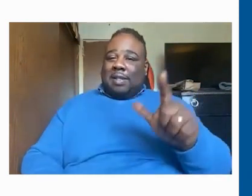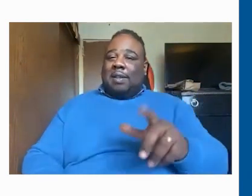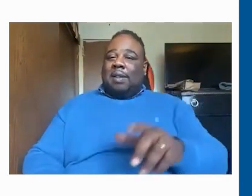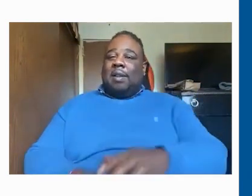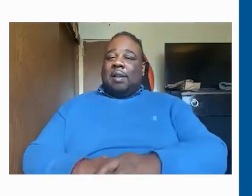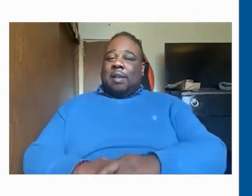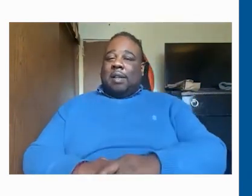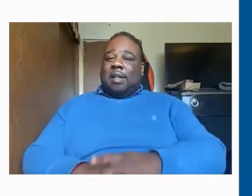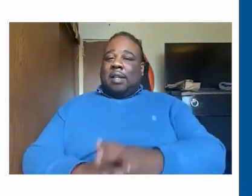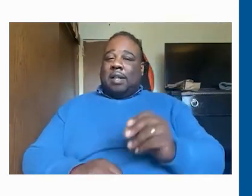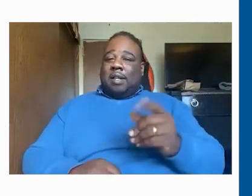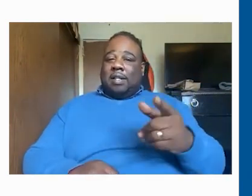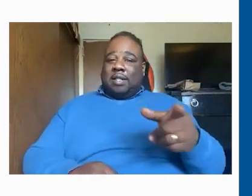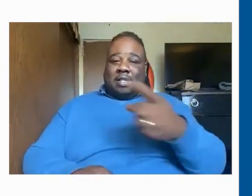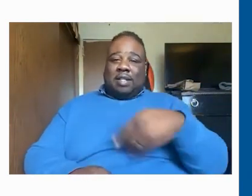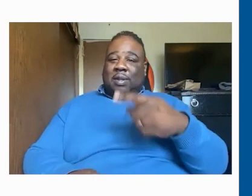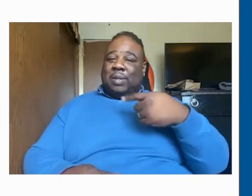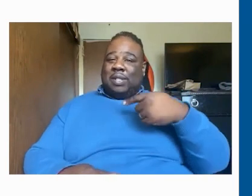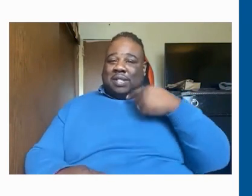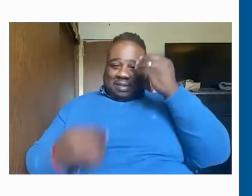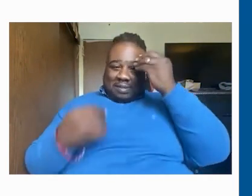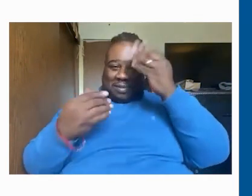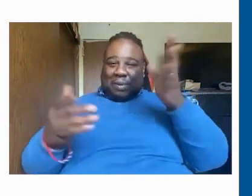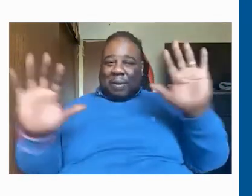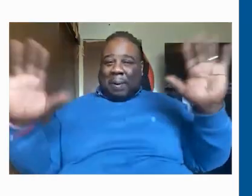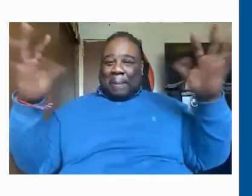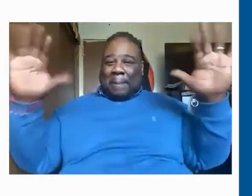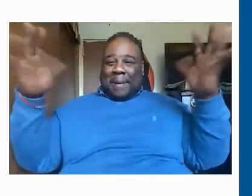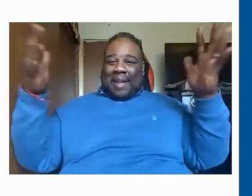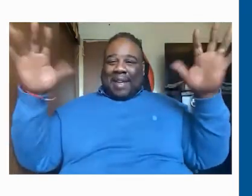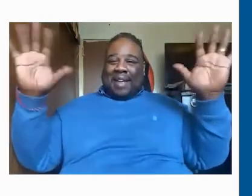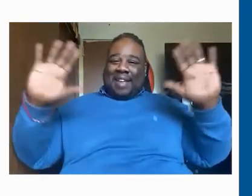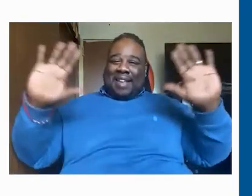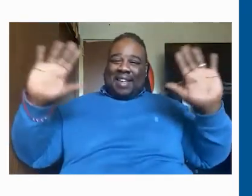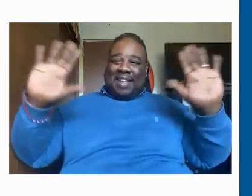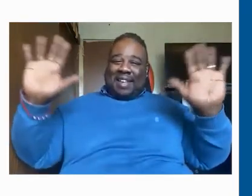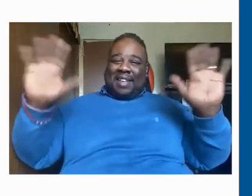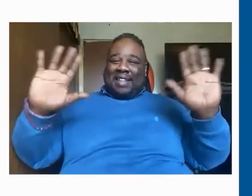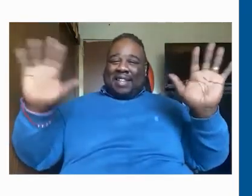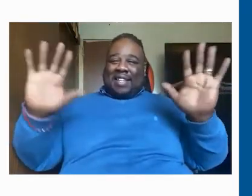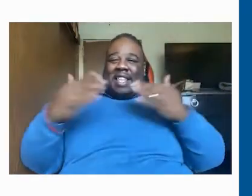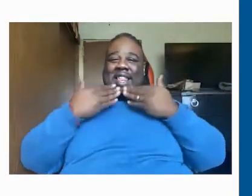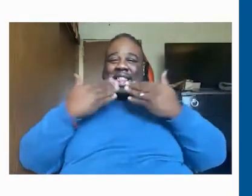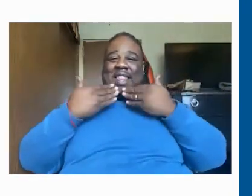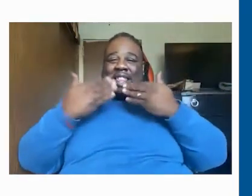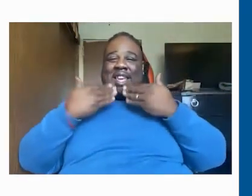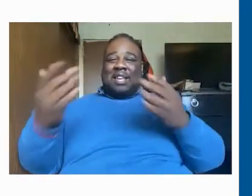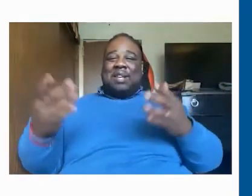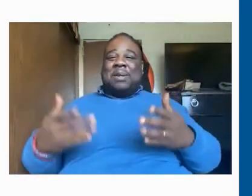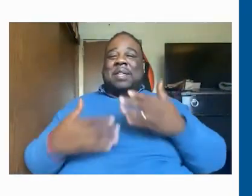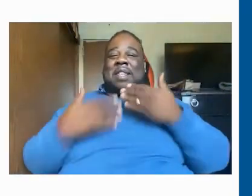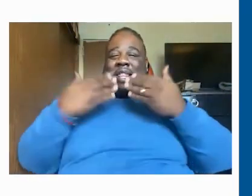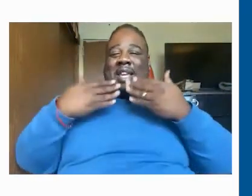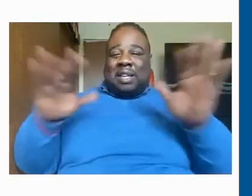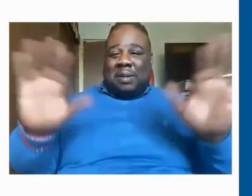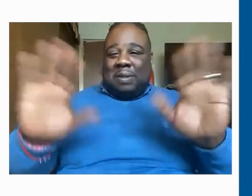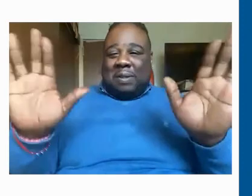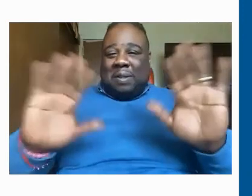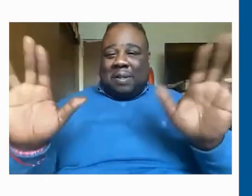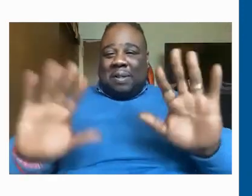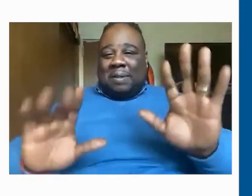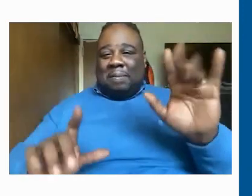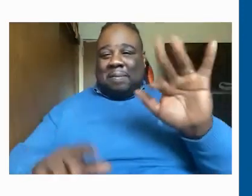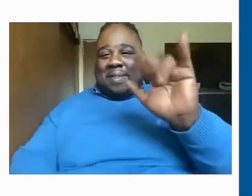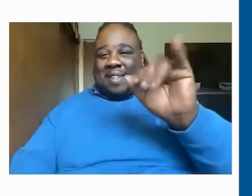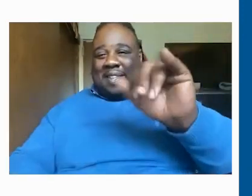tell everyone goodbye and have a safe. Thank you, Matthew. You're welcome. No problem. Thank you Thank for you, having me today. Brandon. Have a safe holiday